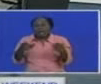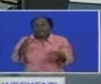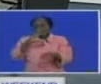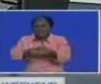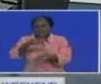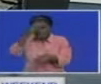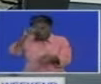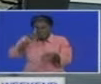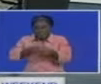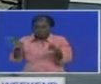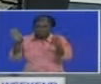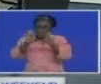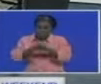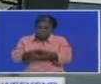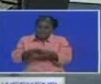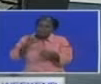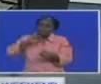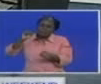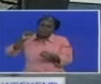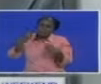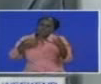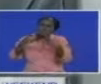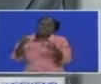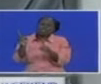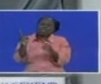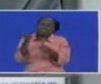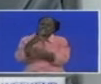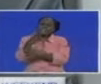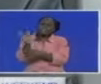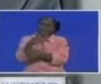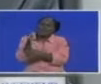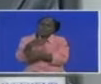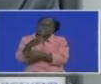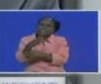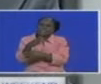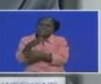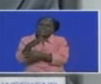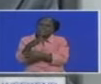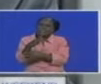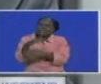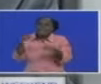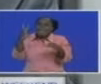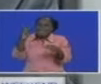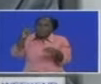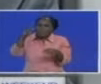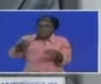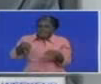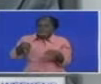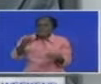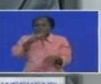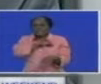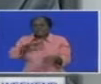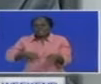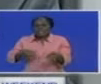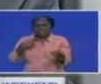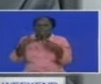as we close, should politicians be talking about diplomacy? No, most of them should be. Should we be having members of parliament and senators here discussing issues? This is why